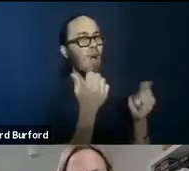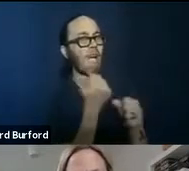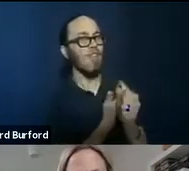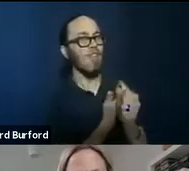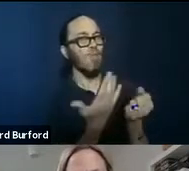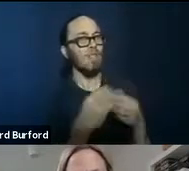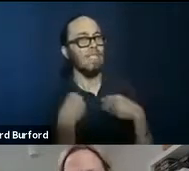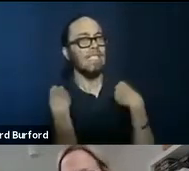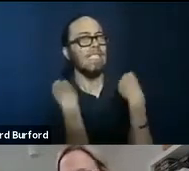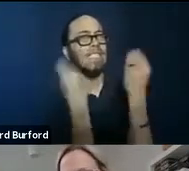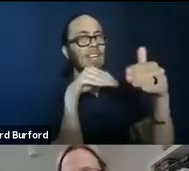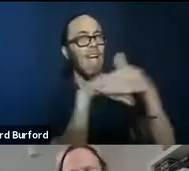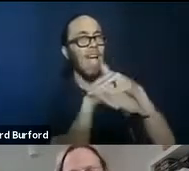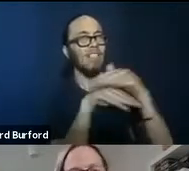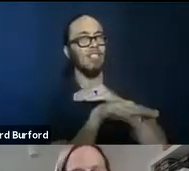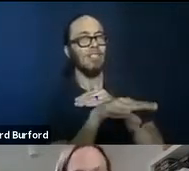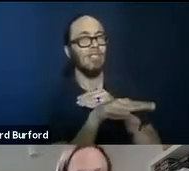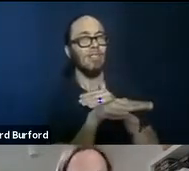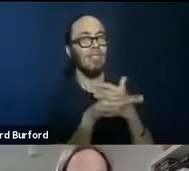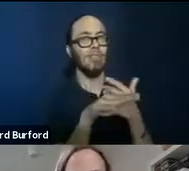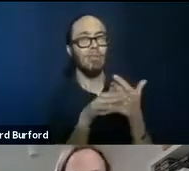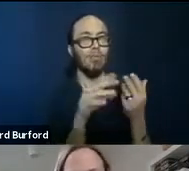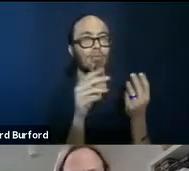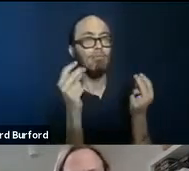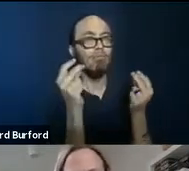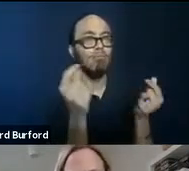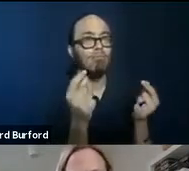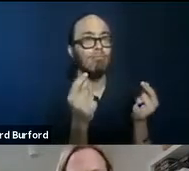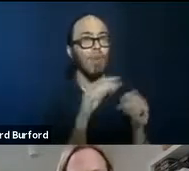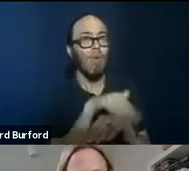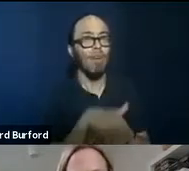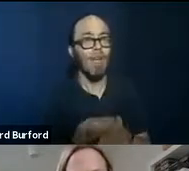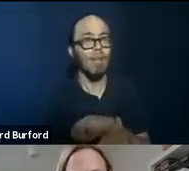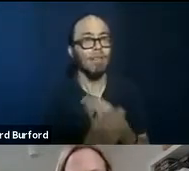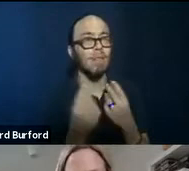given access to literally overnight?